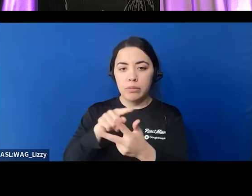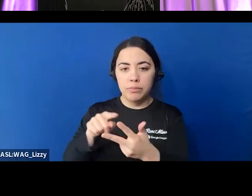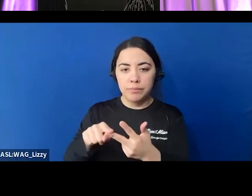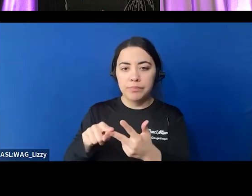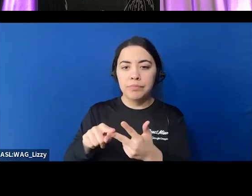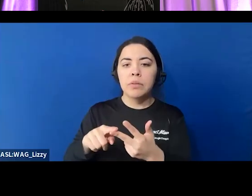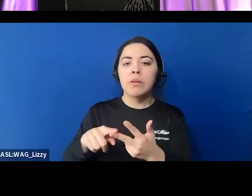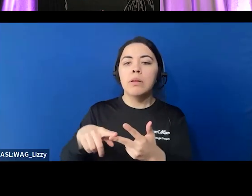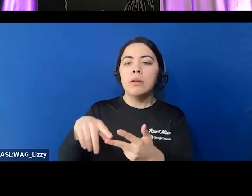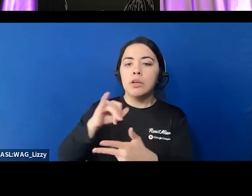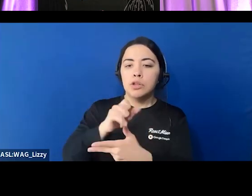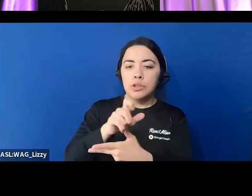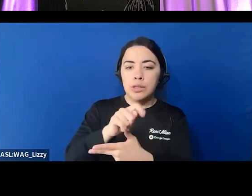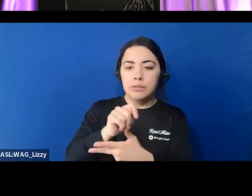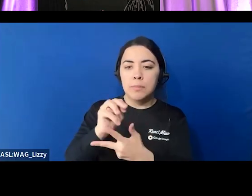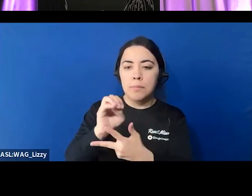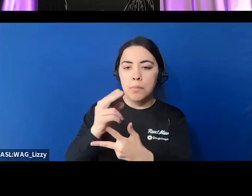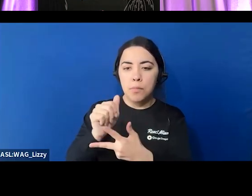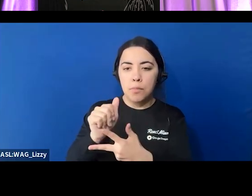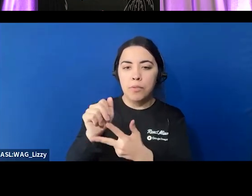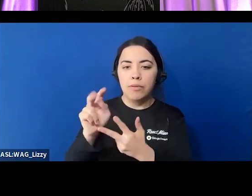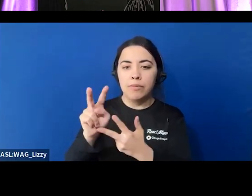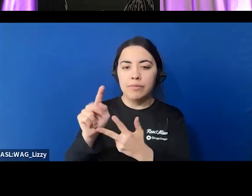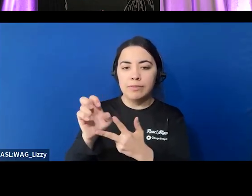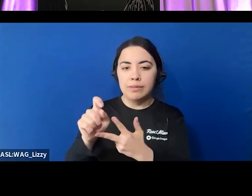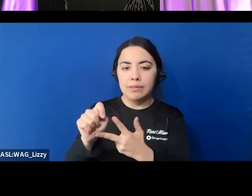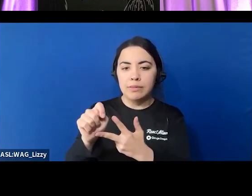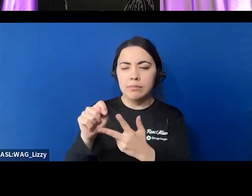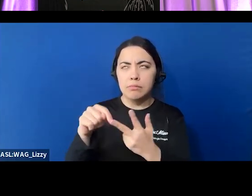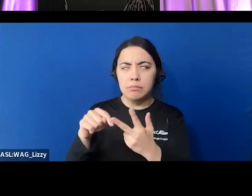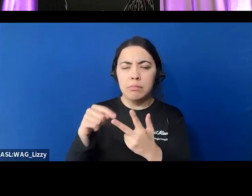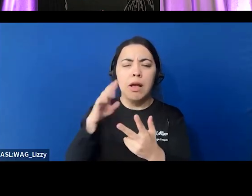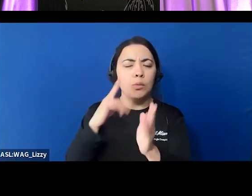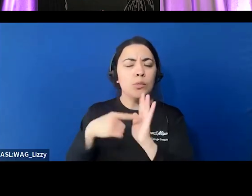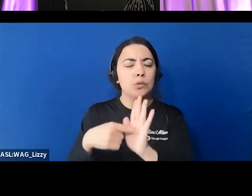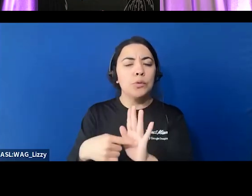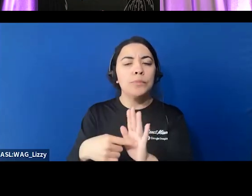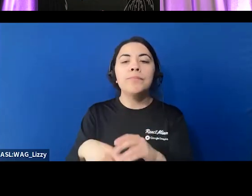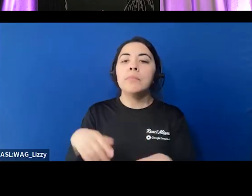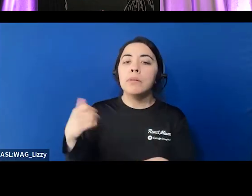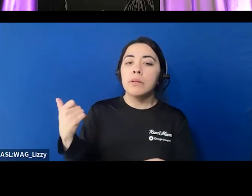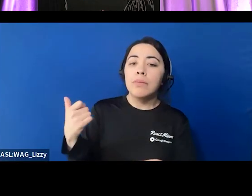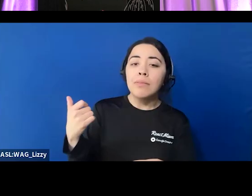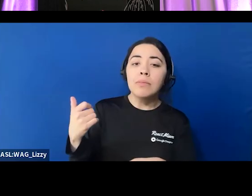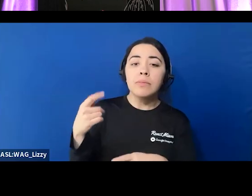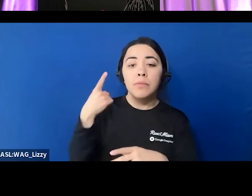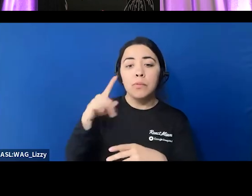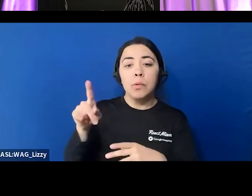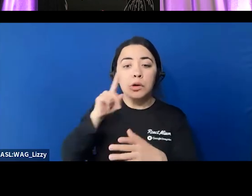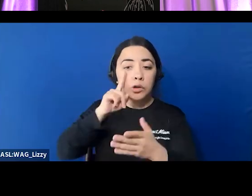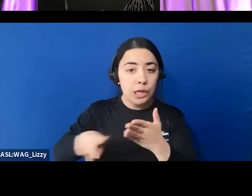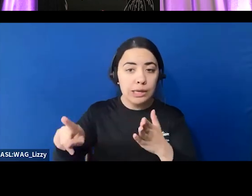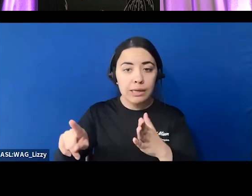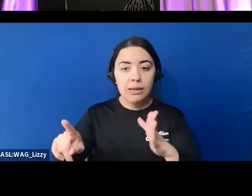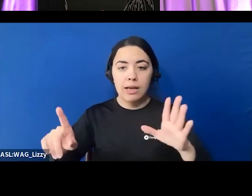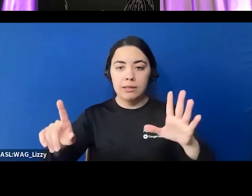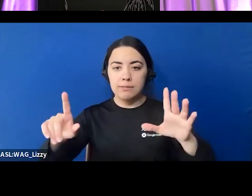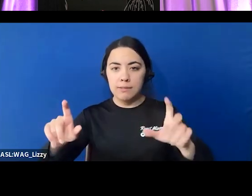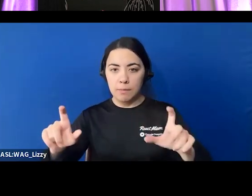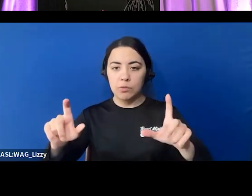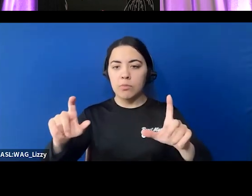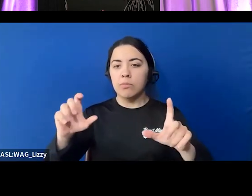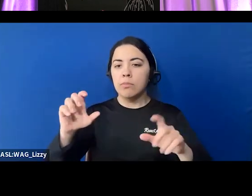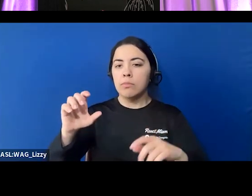VTest. I'm about to show you a VTest example. So this assertion part is for checking and snapshotting complex types. So here we're using